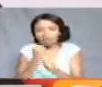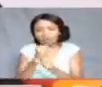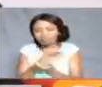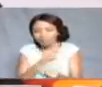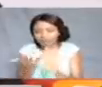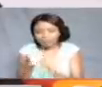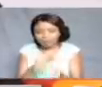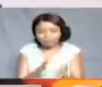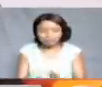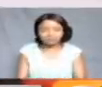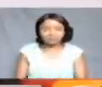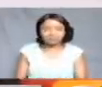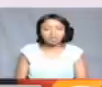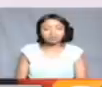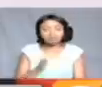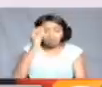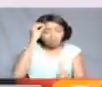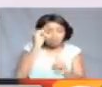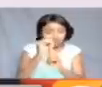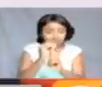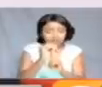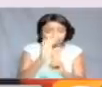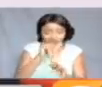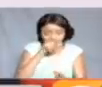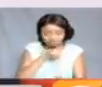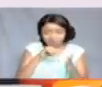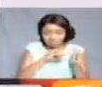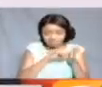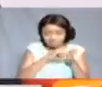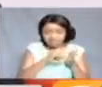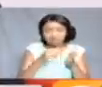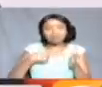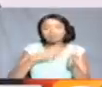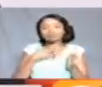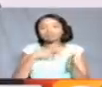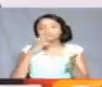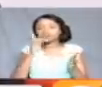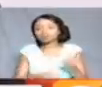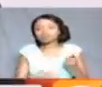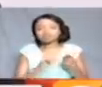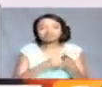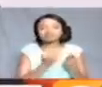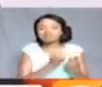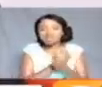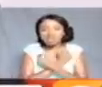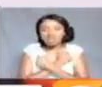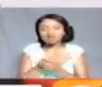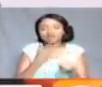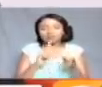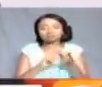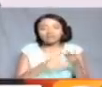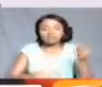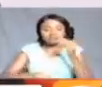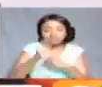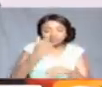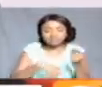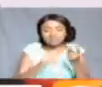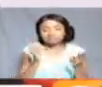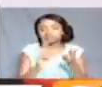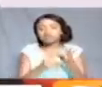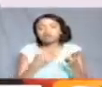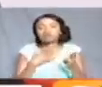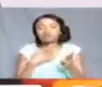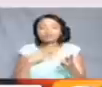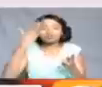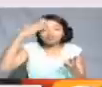what the objectives are from the brand, are we looking for brand love? Are we looking for sales? You know, are we looking for